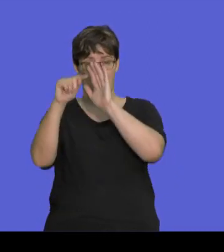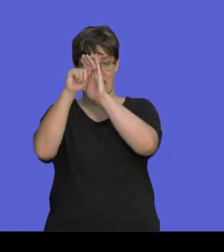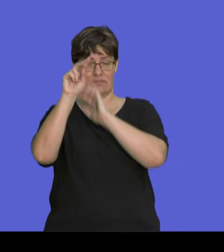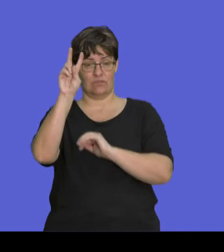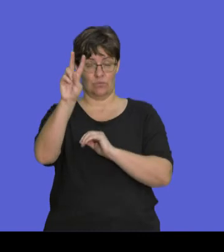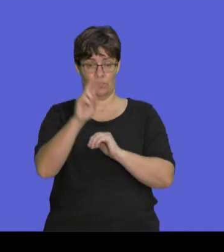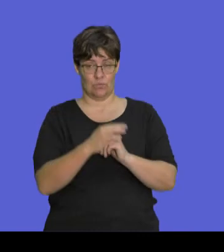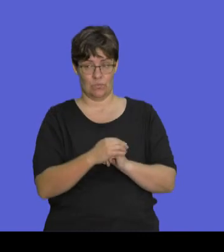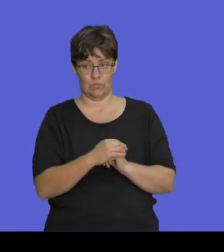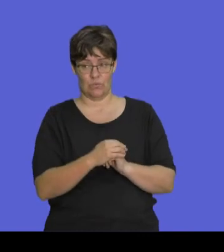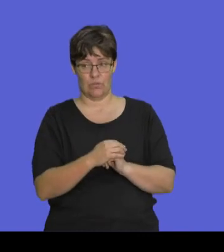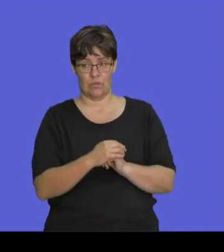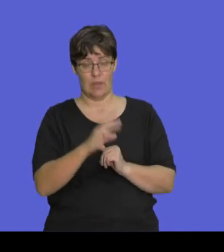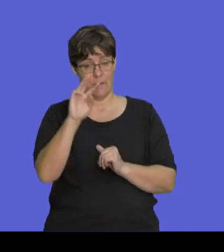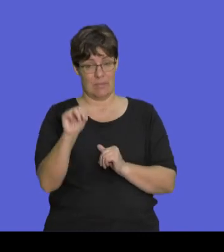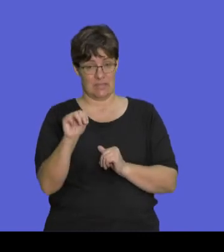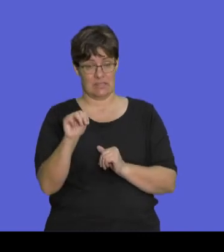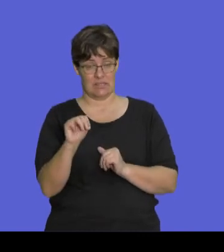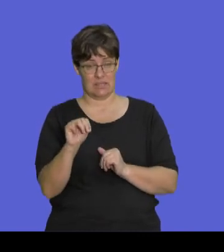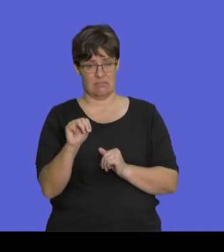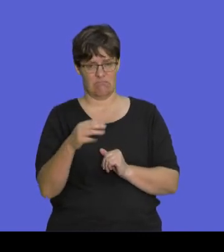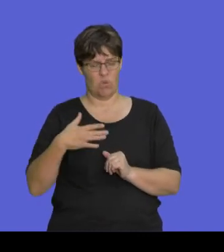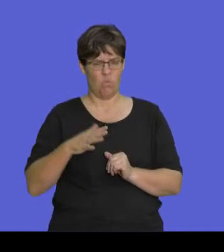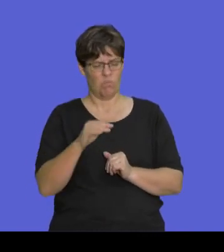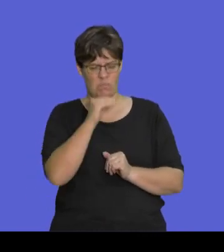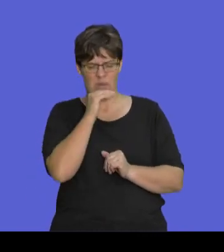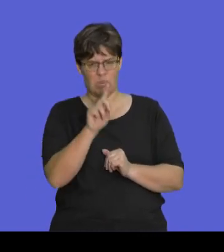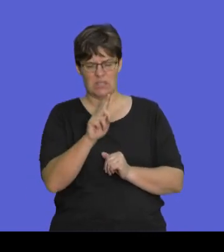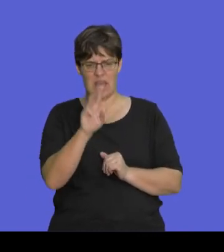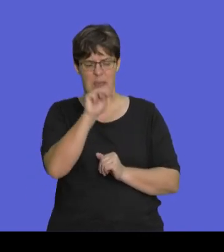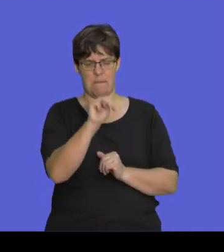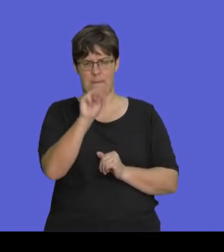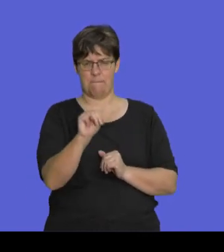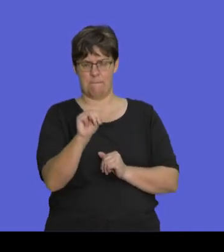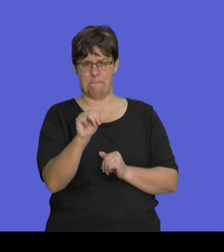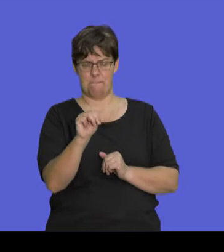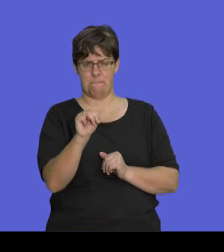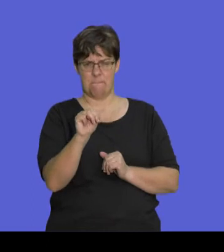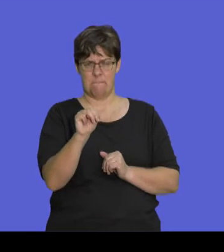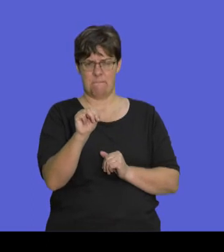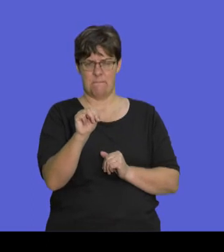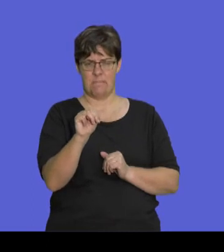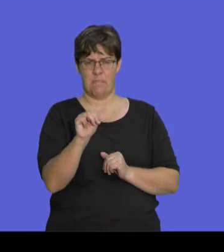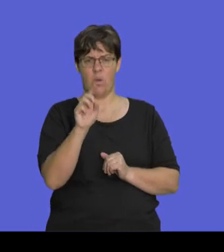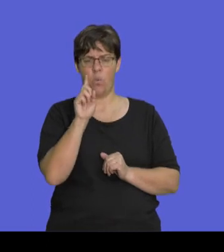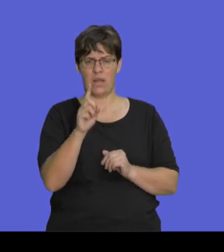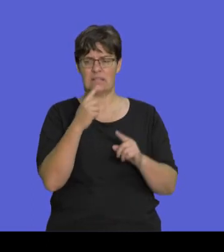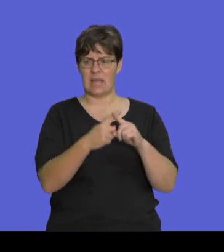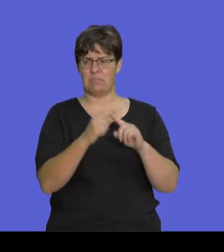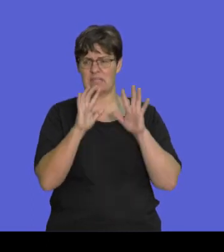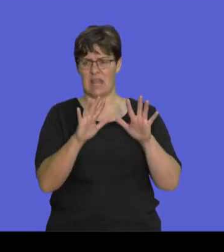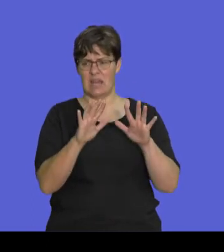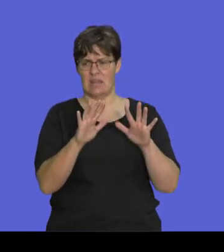negative 2 meters. So what do we mean when we say a millimeter is 1 times 10 exponent negative